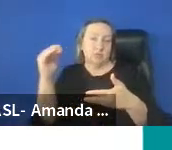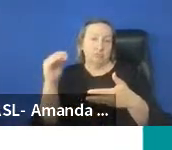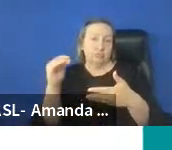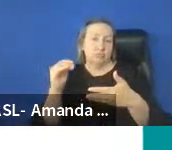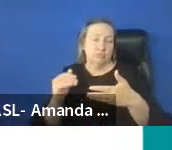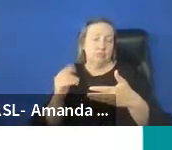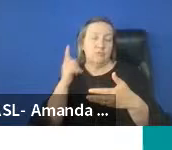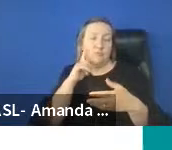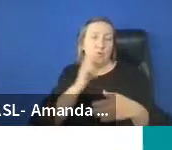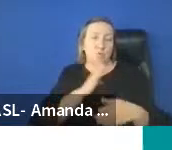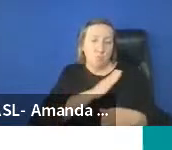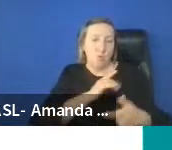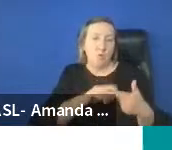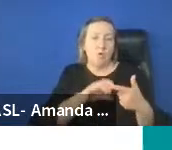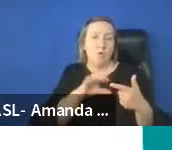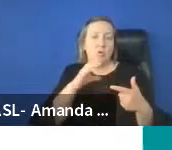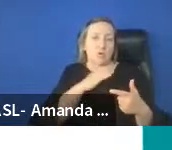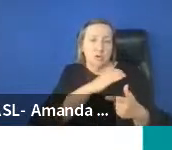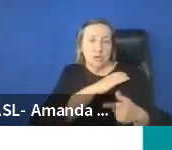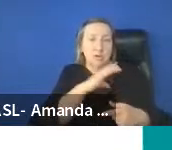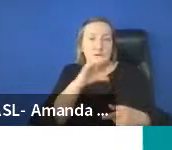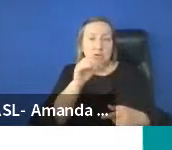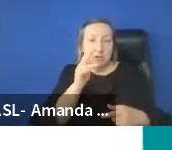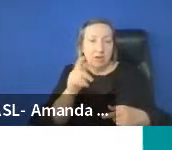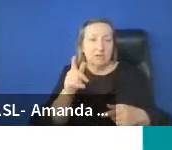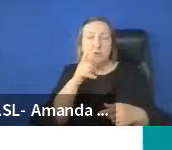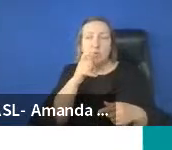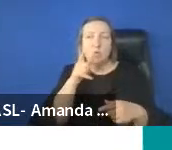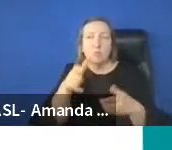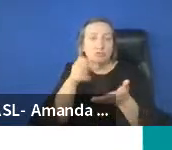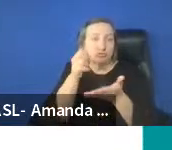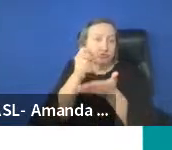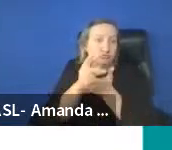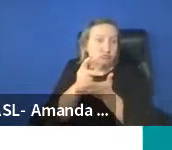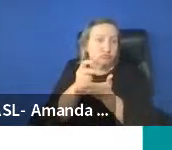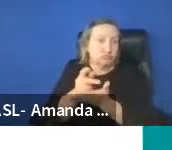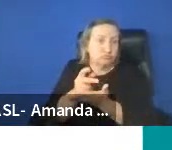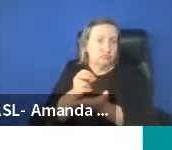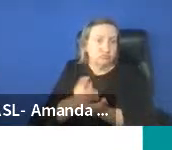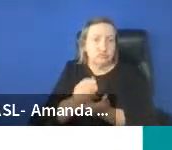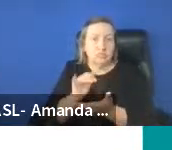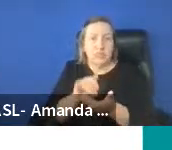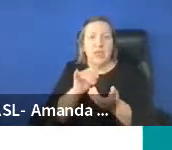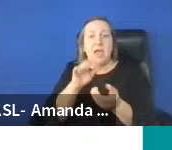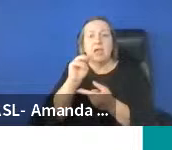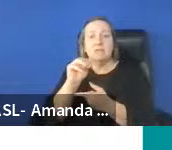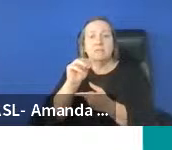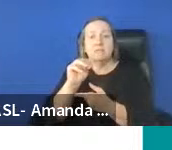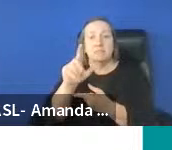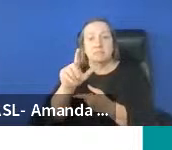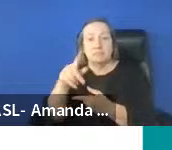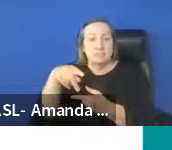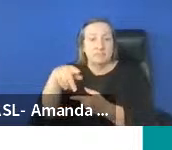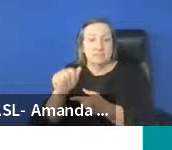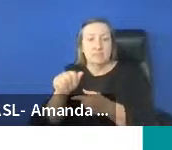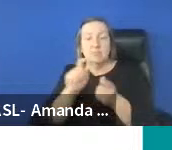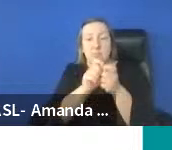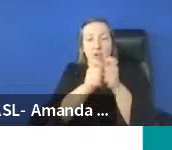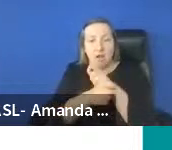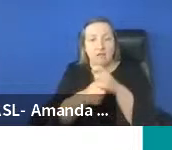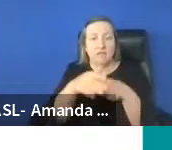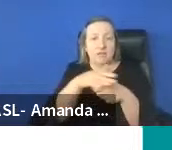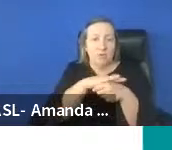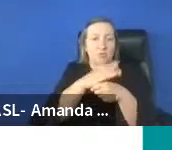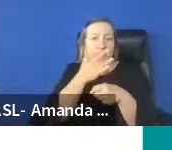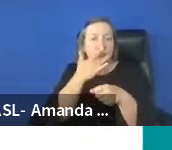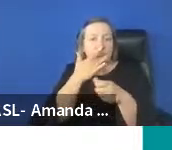the boards and councils who were doing the endorsing of the modified locally preferred alternative. And